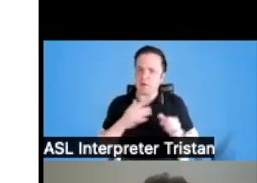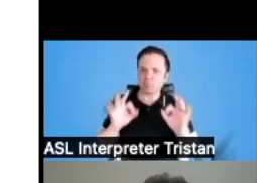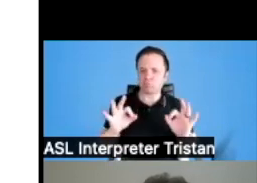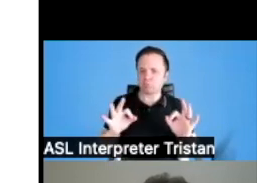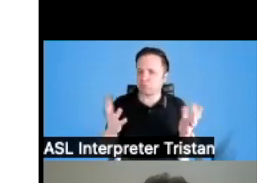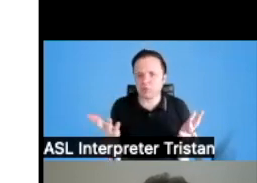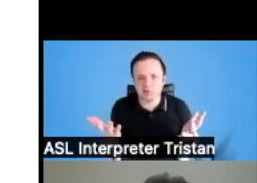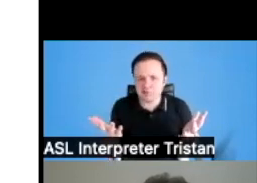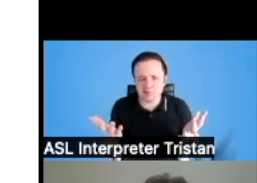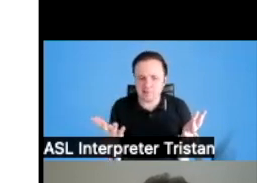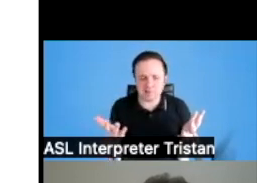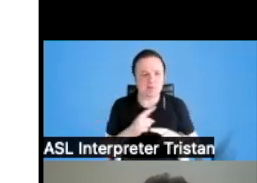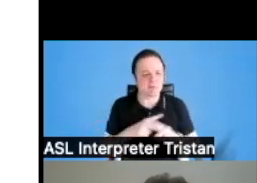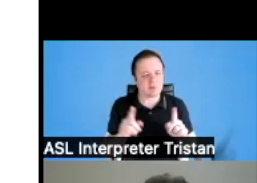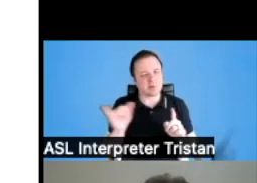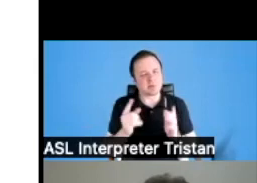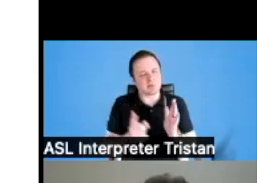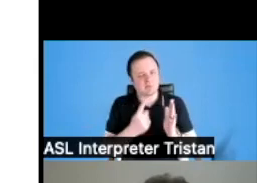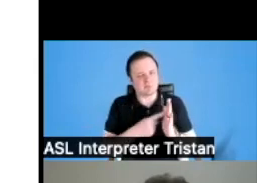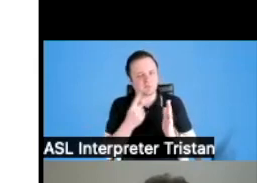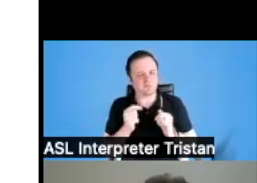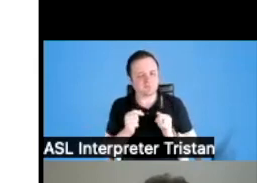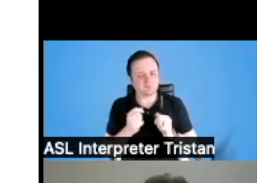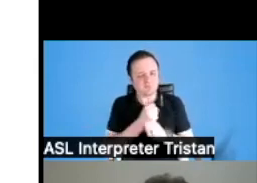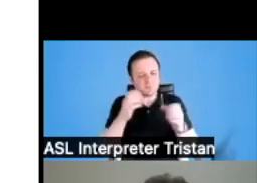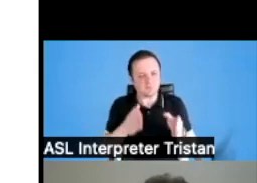but sometimes survivors talked about